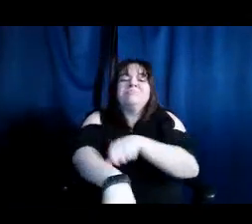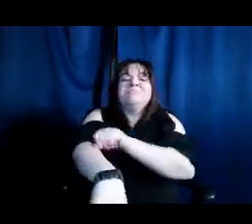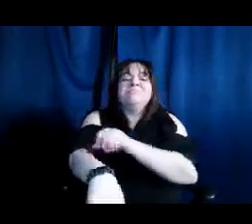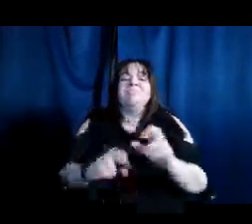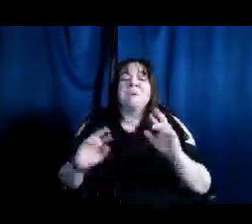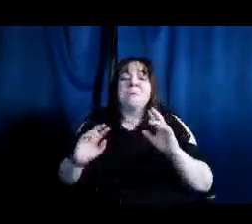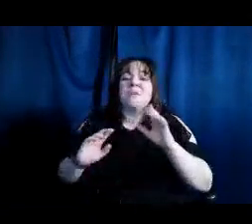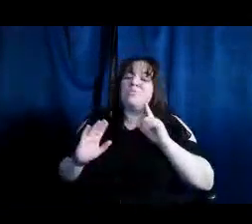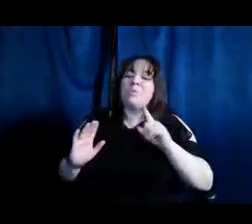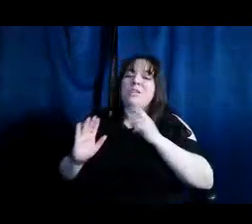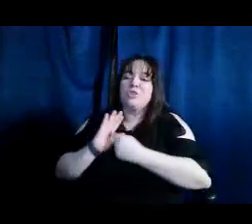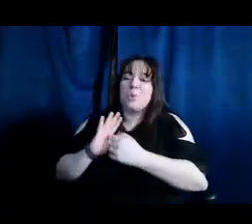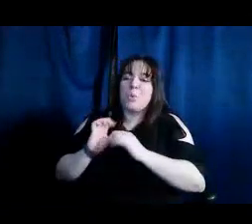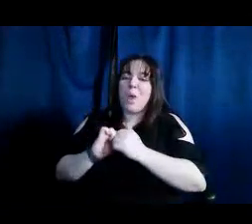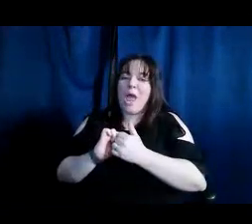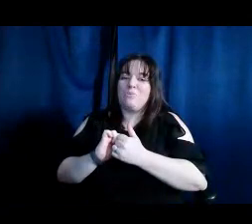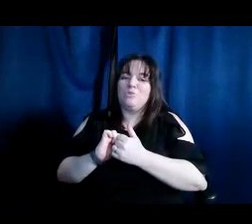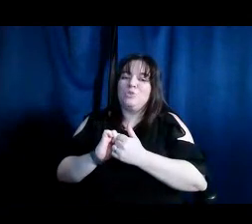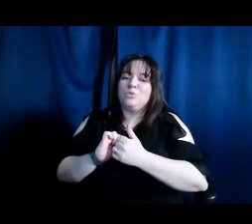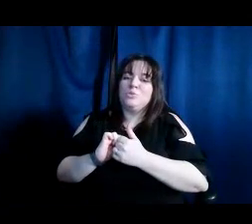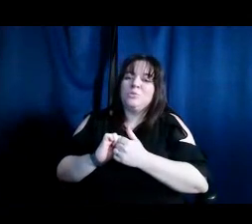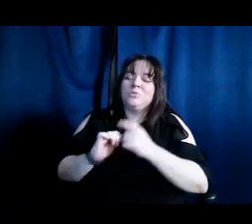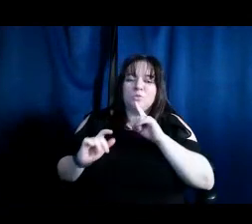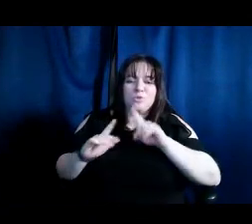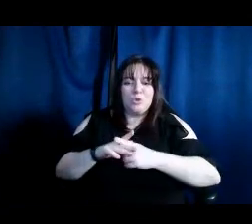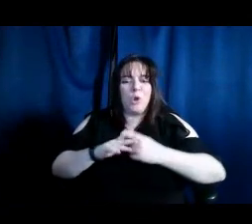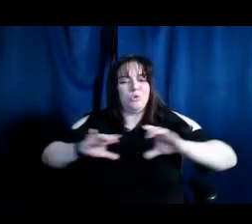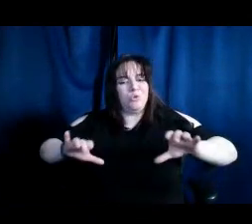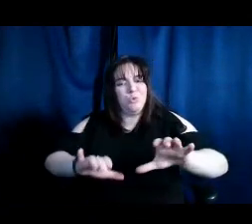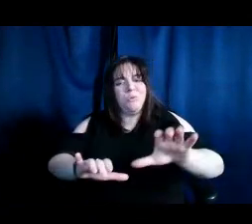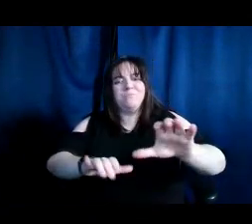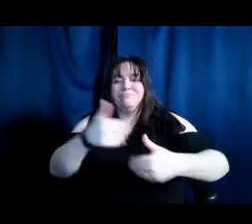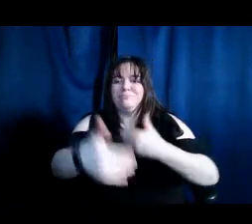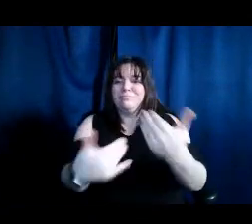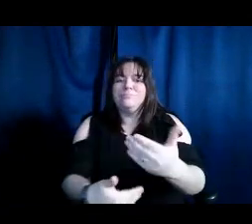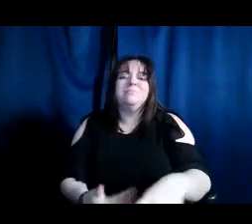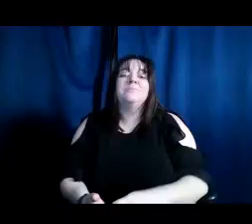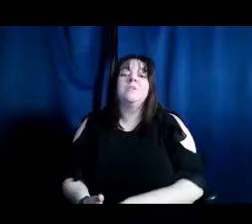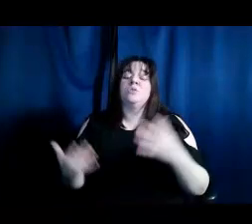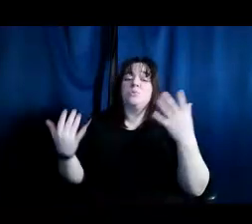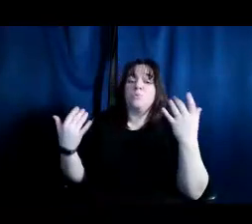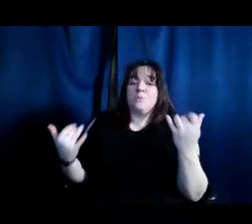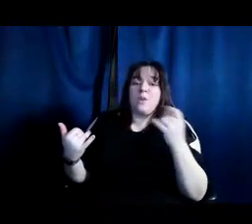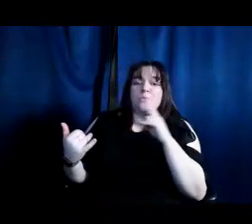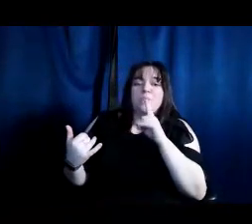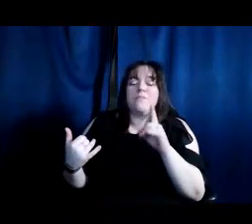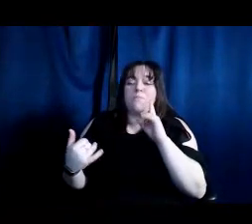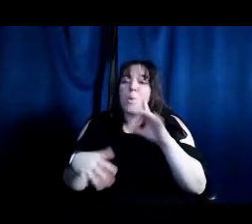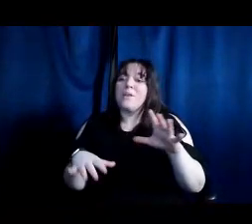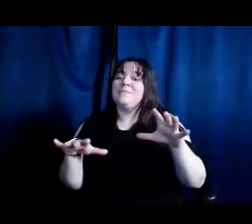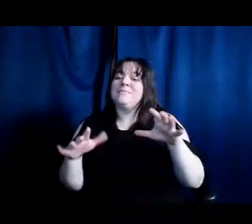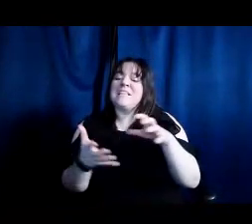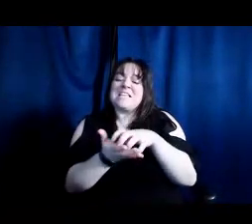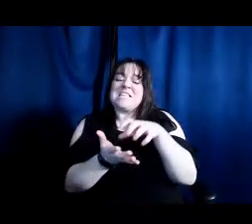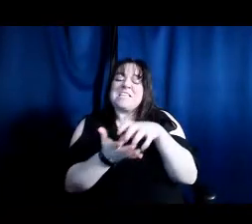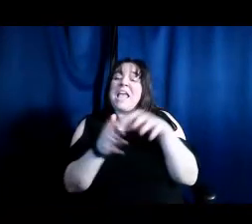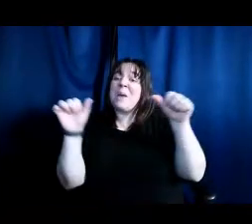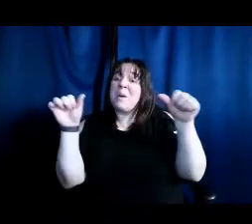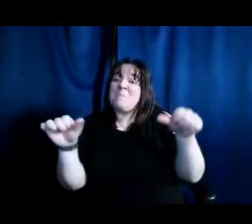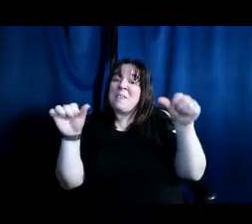this discussion, we'll be demonstrating the website of our fictitious bakery, Cakeability. And Cakeability is a top-tier